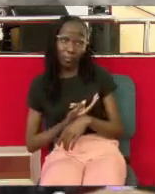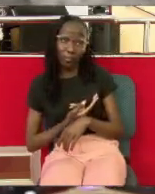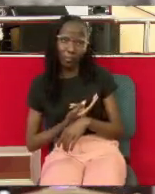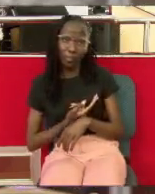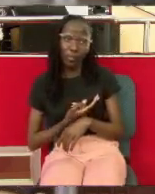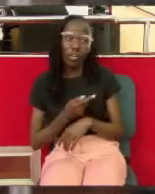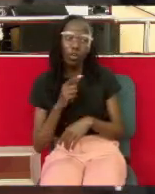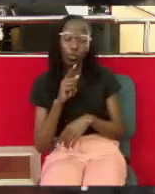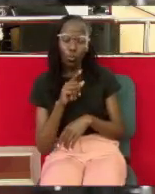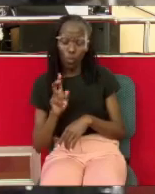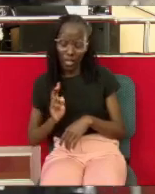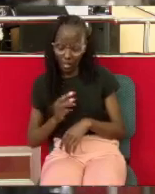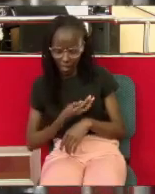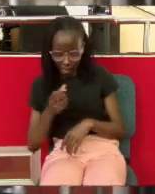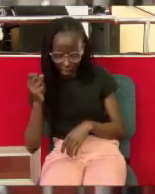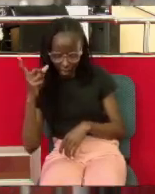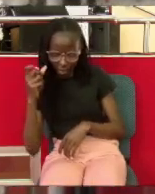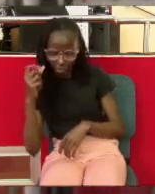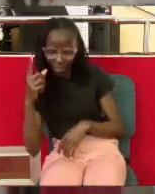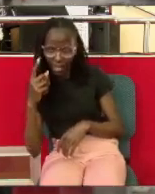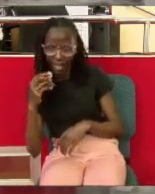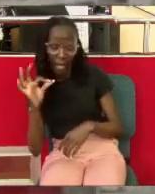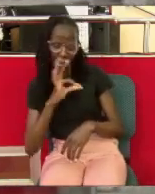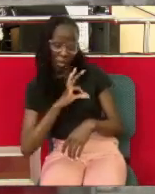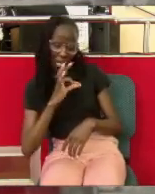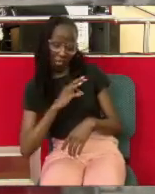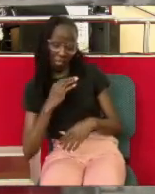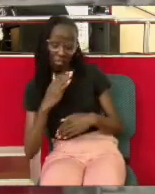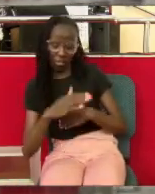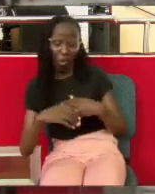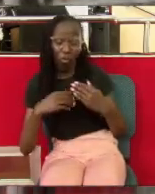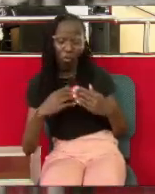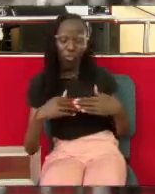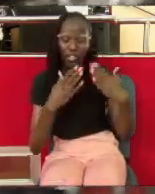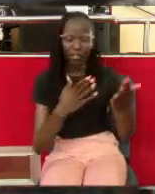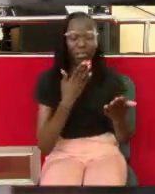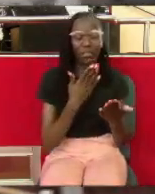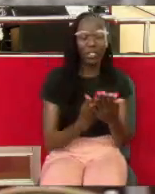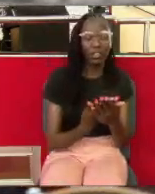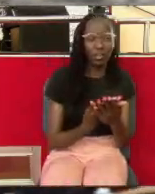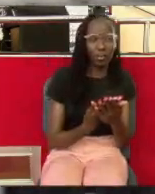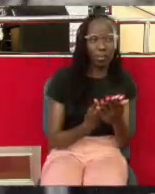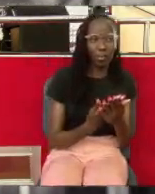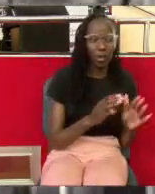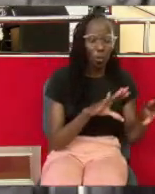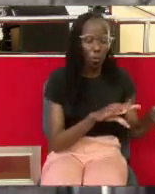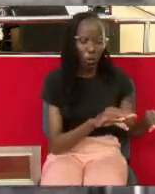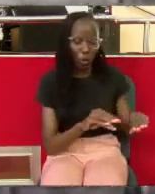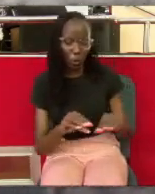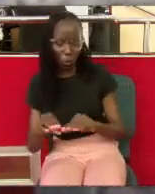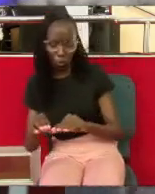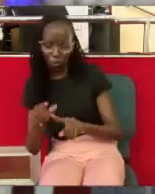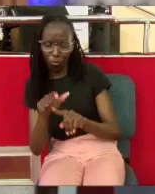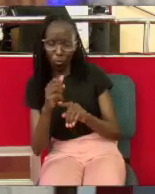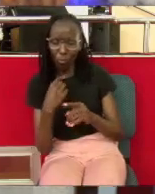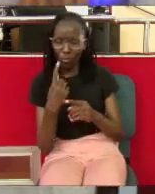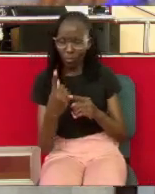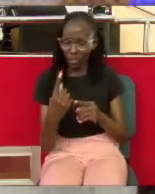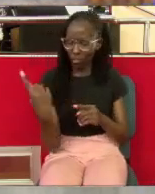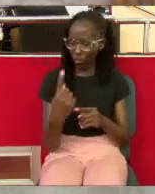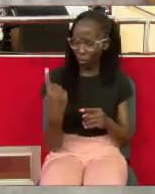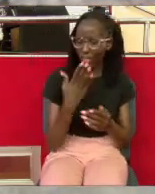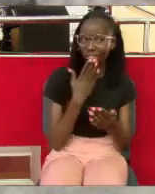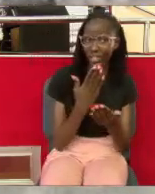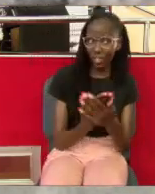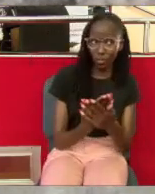to understand the benefits of thanksgiving. Ya kwamba tukaweze kuelewa uzuri wa shukrani. Is to move from just saying thank you. Ni kutoka tu kusema